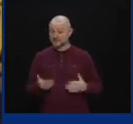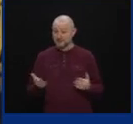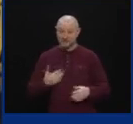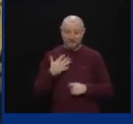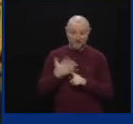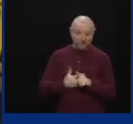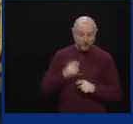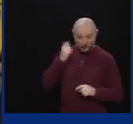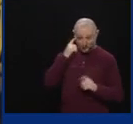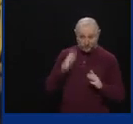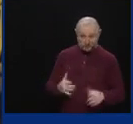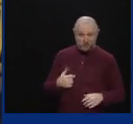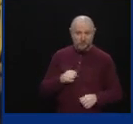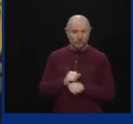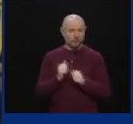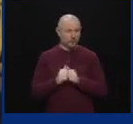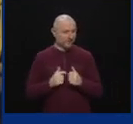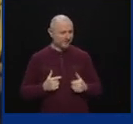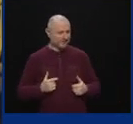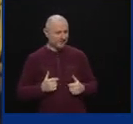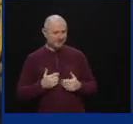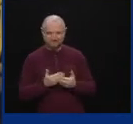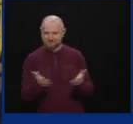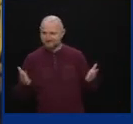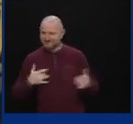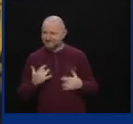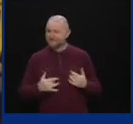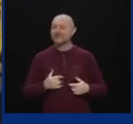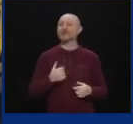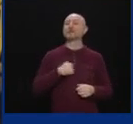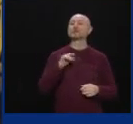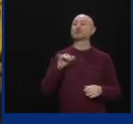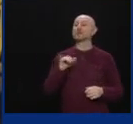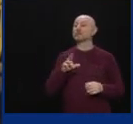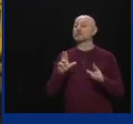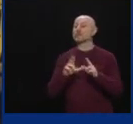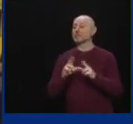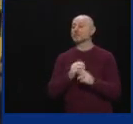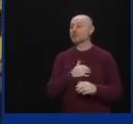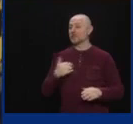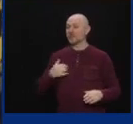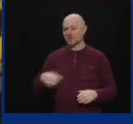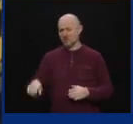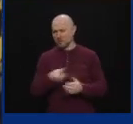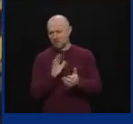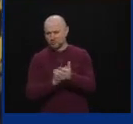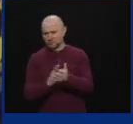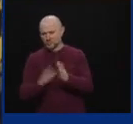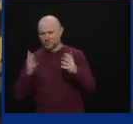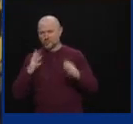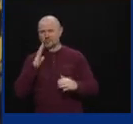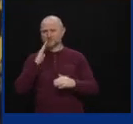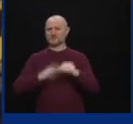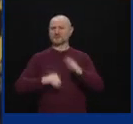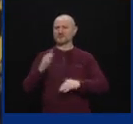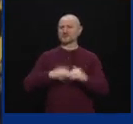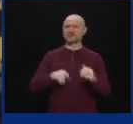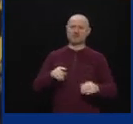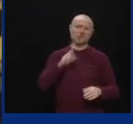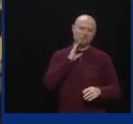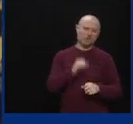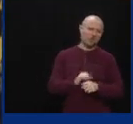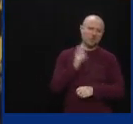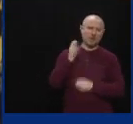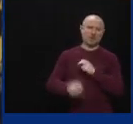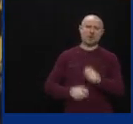also, the men and women of labor who will be building this, let's give them a round of applause. They're the unsung heroes. They're the ones who will